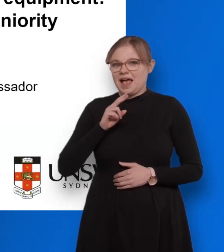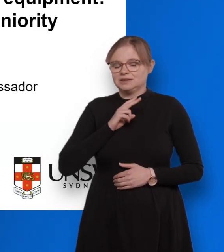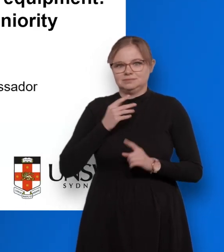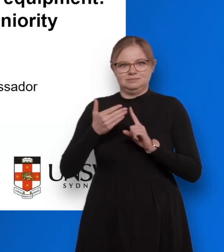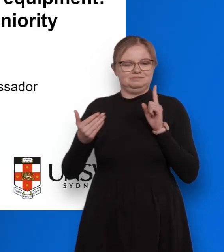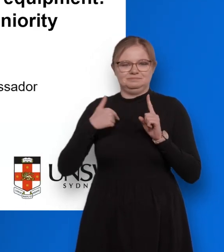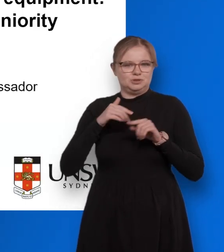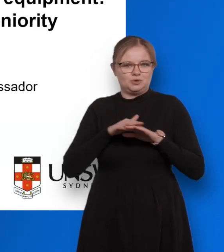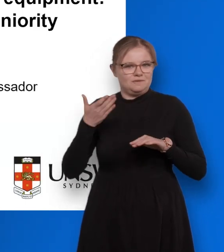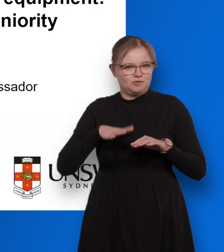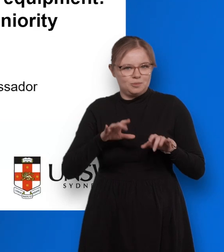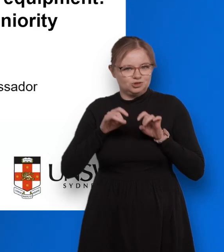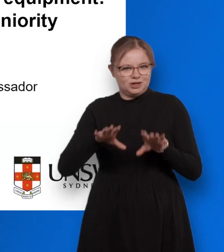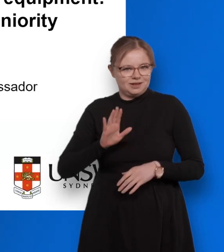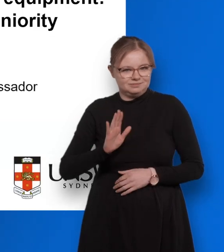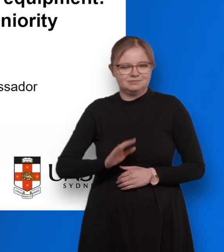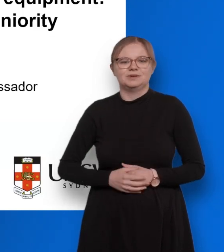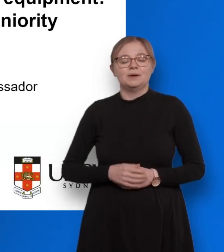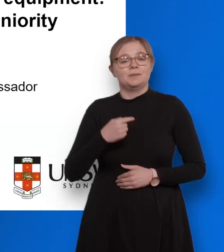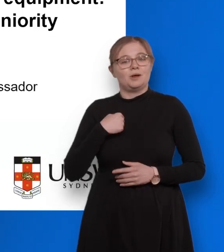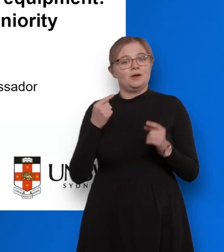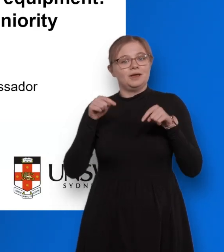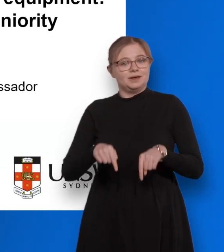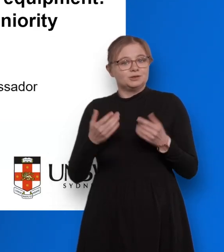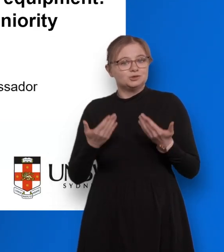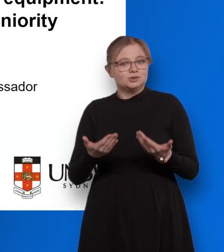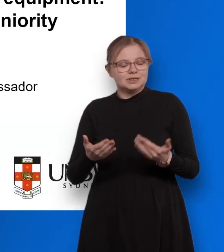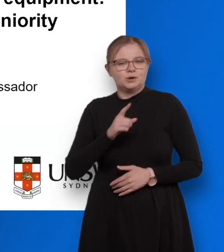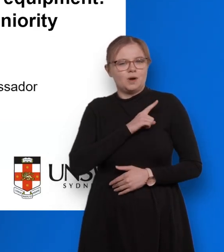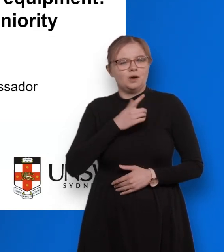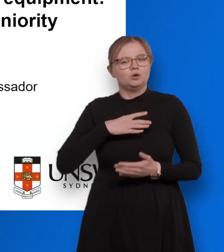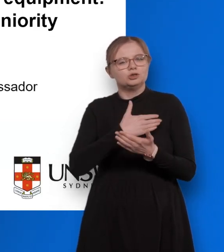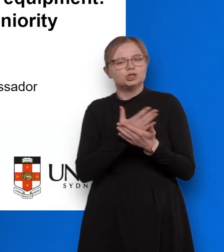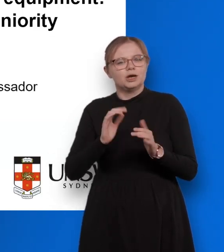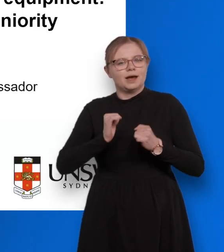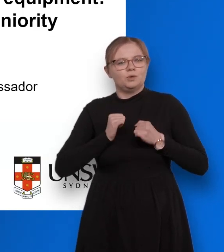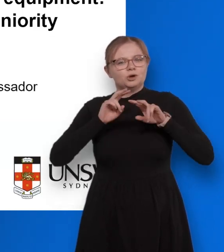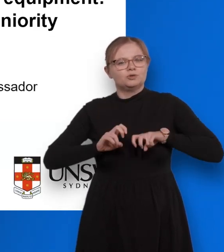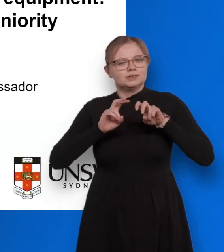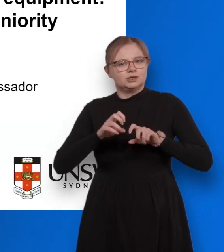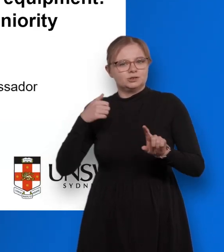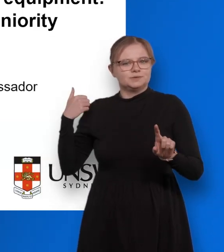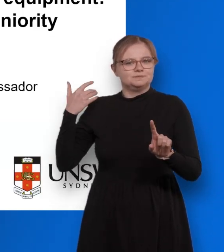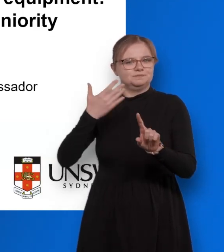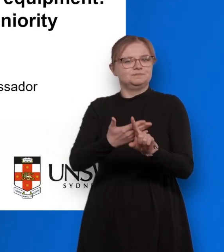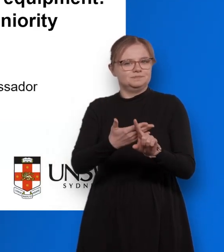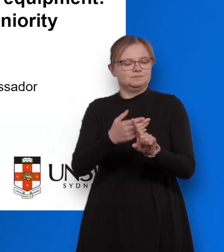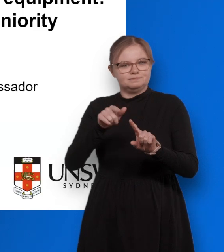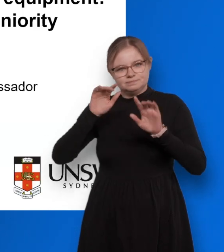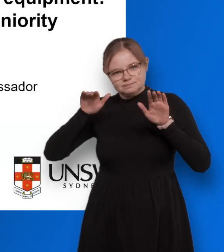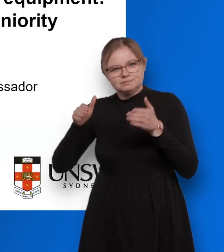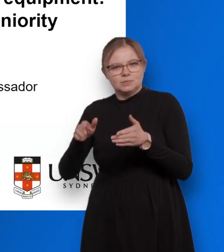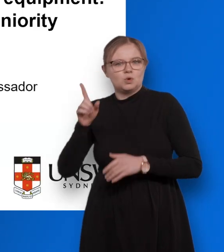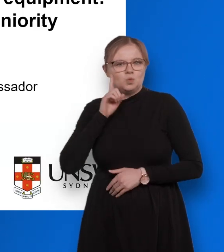Australia. But I'm here today to share with you some of the research that we've been doing on the Women in